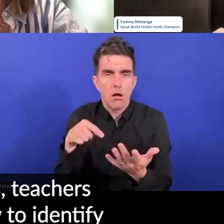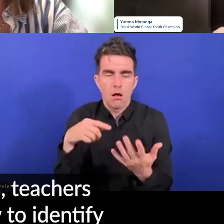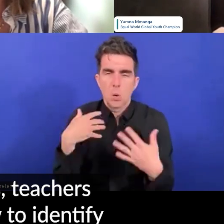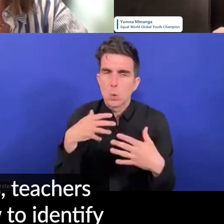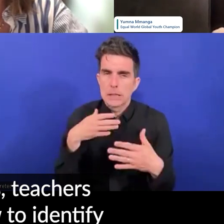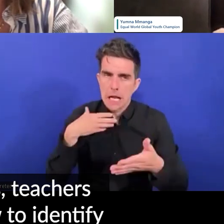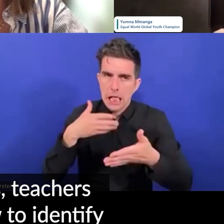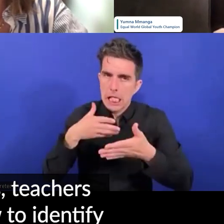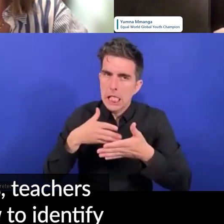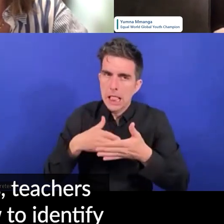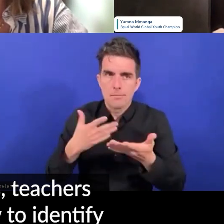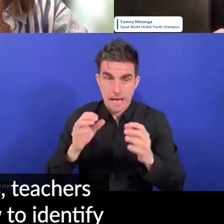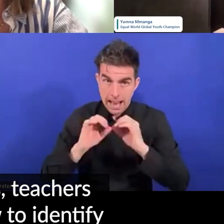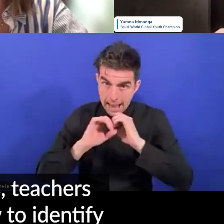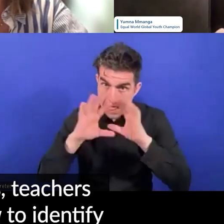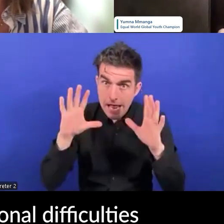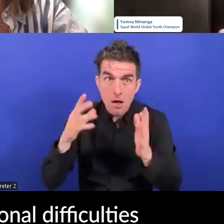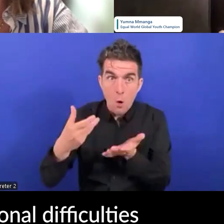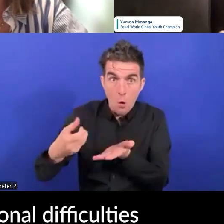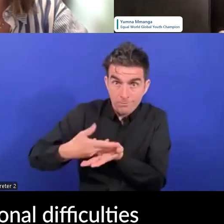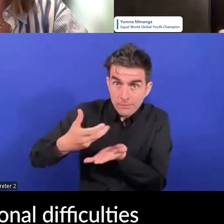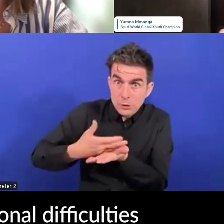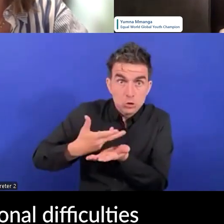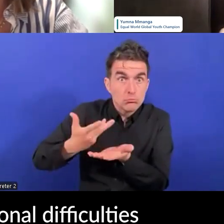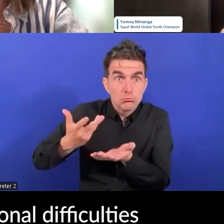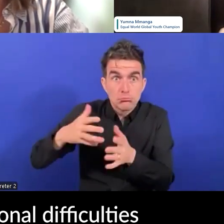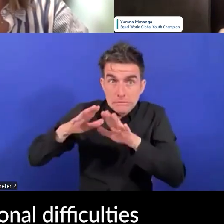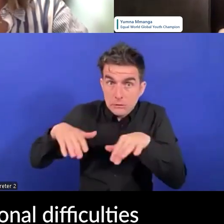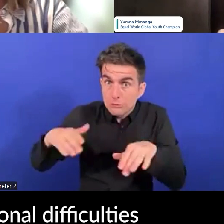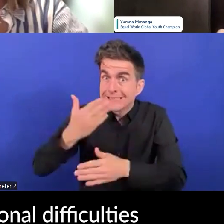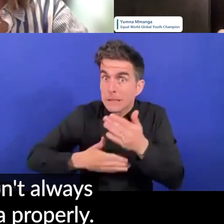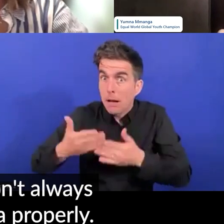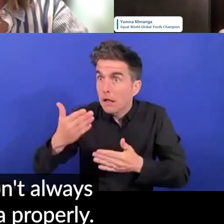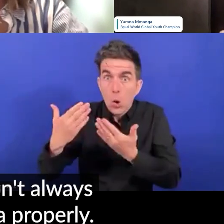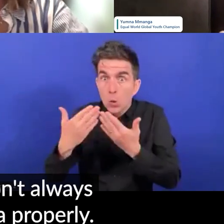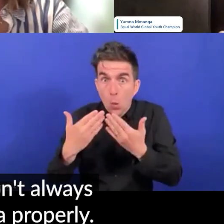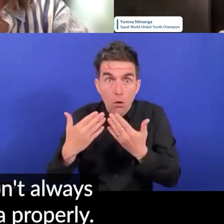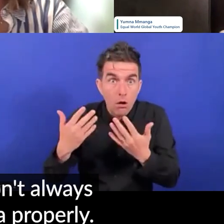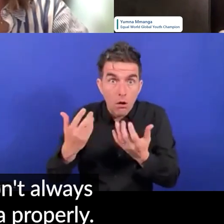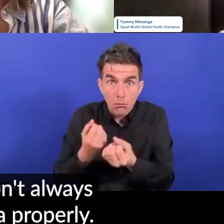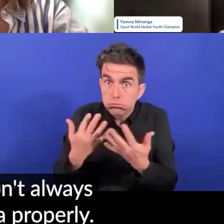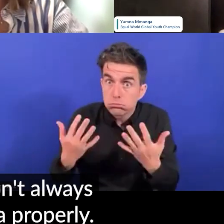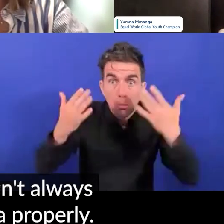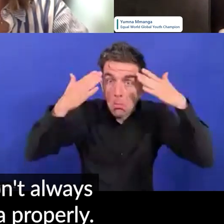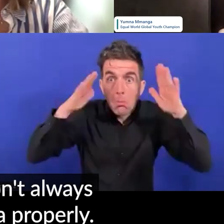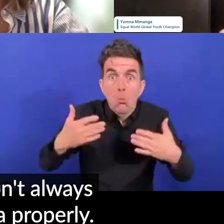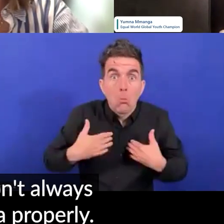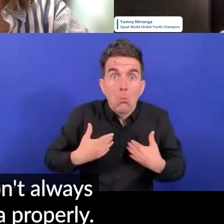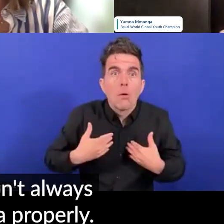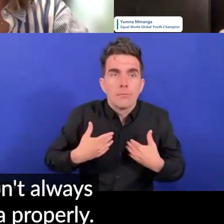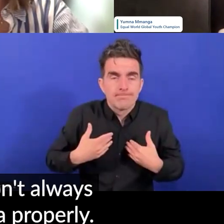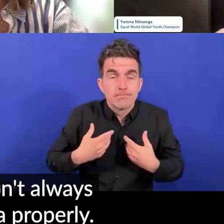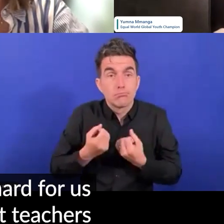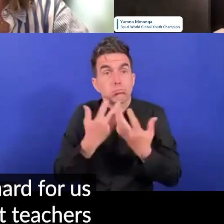don't know how to identify children with functional difficulties. and schools don't always record this